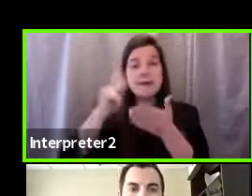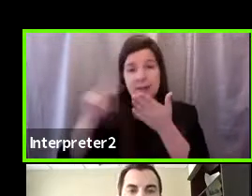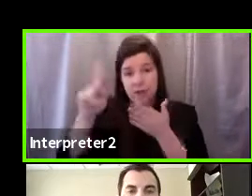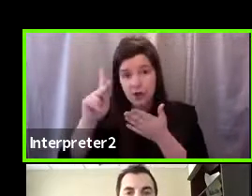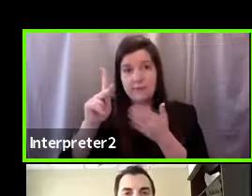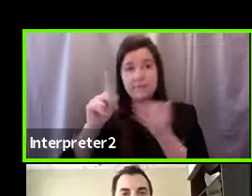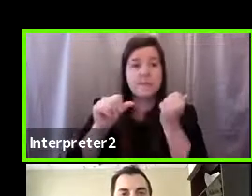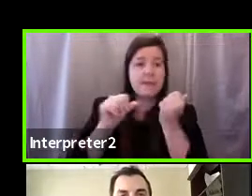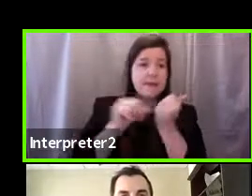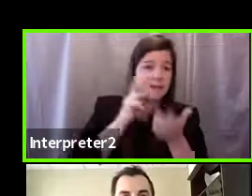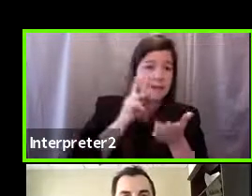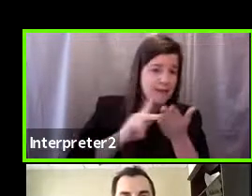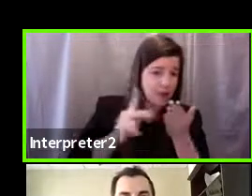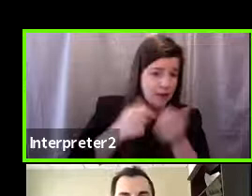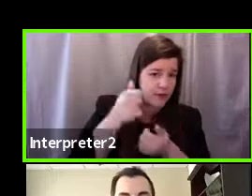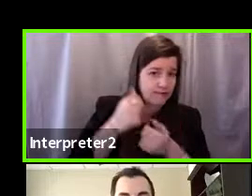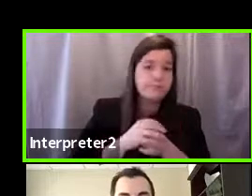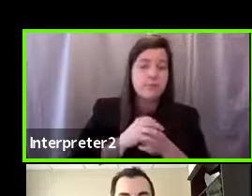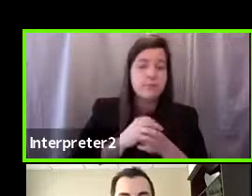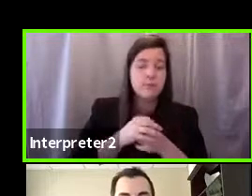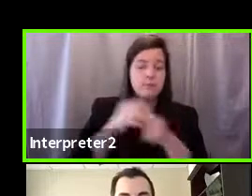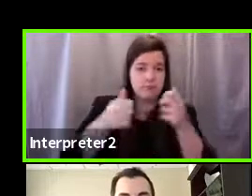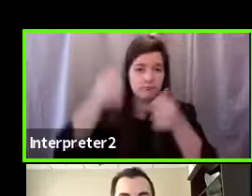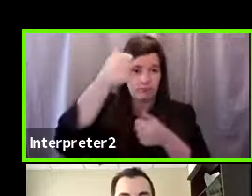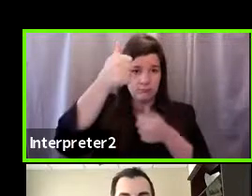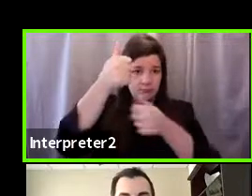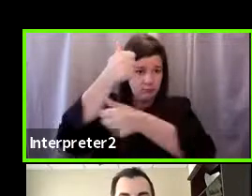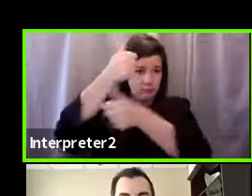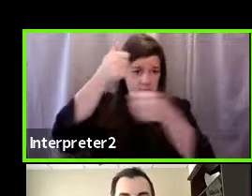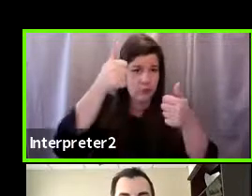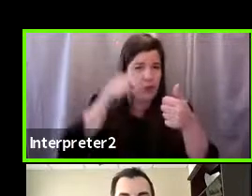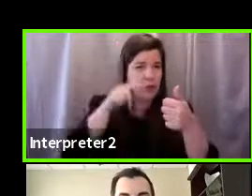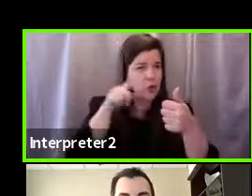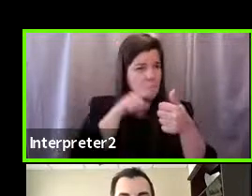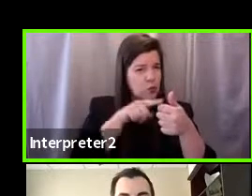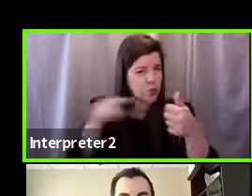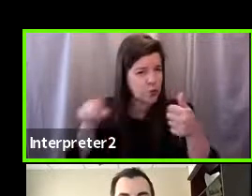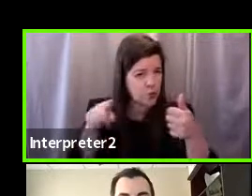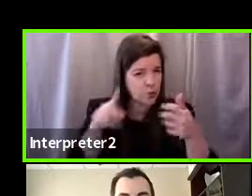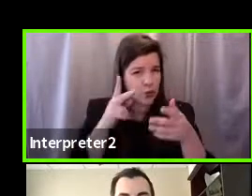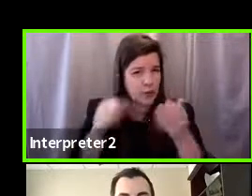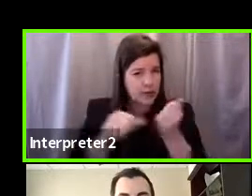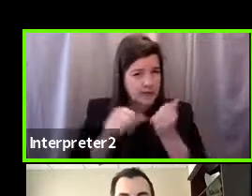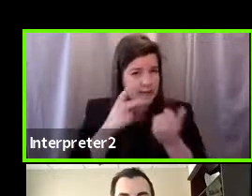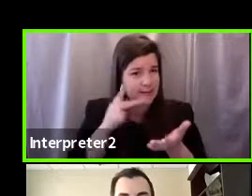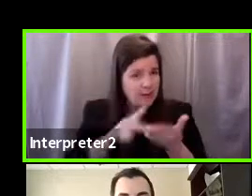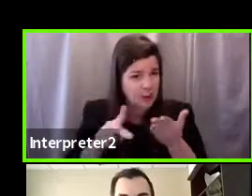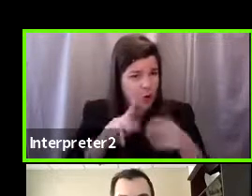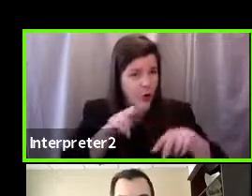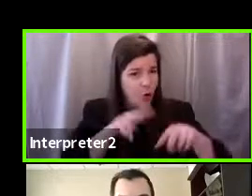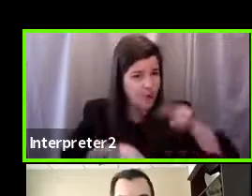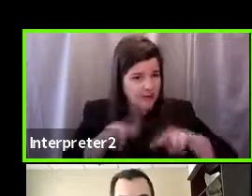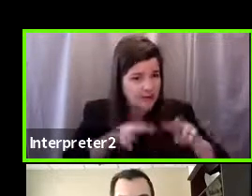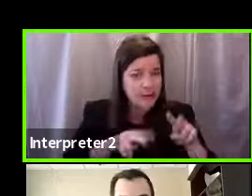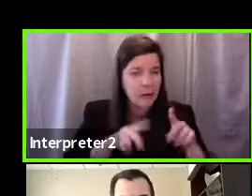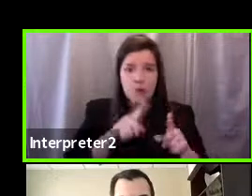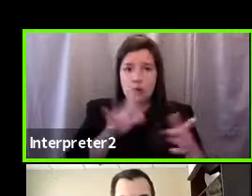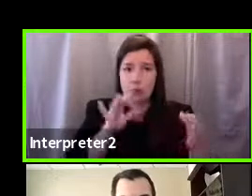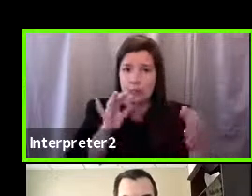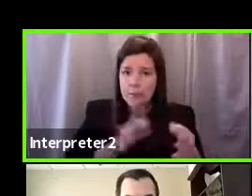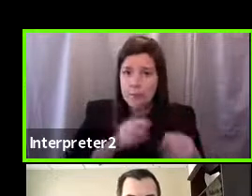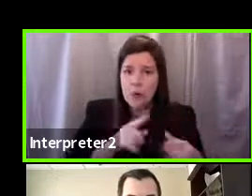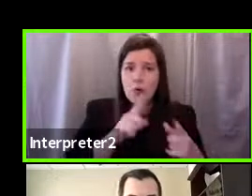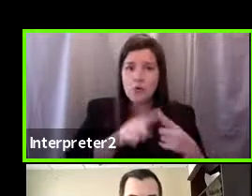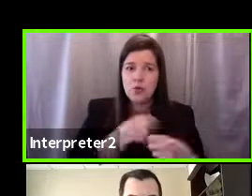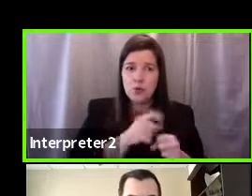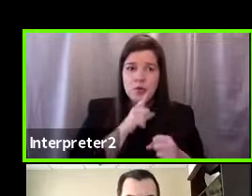do you then oversee and communicate down to these boards, you know, making sure they're making improvement in these areas?